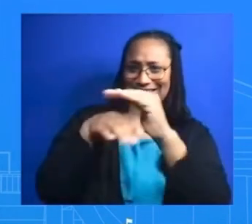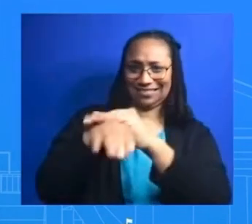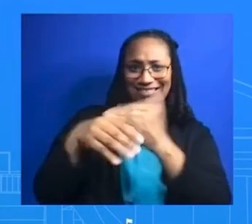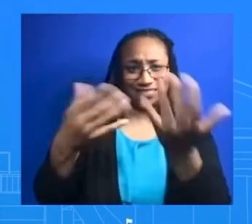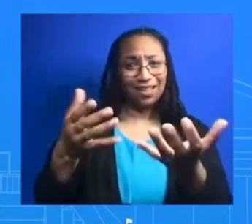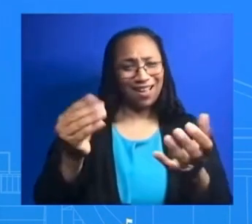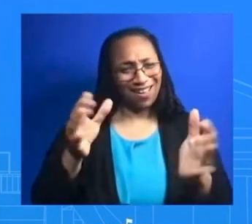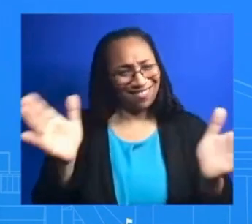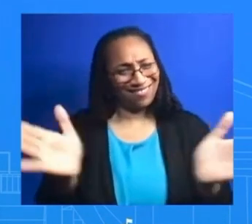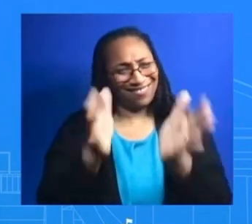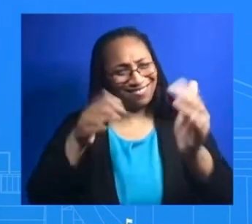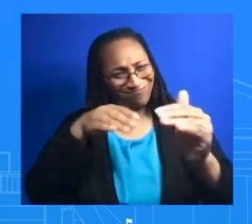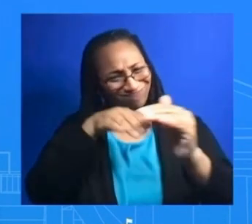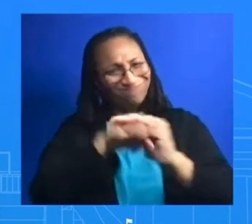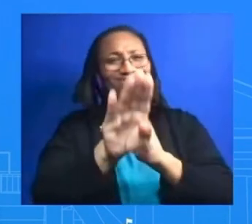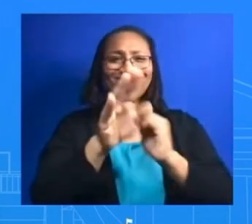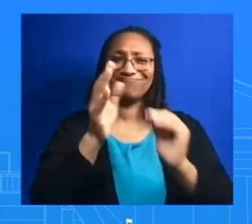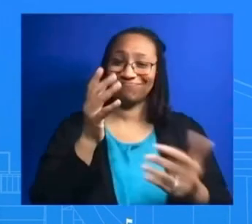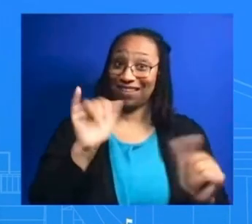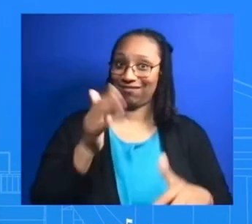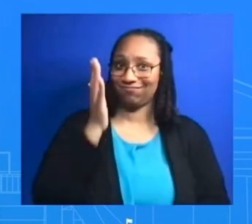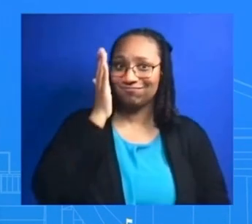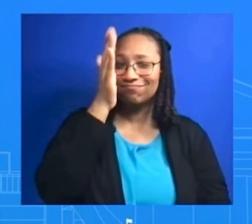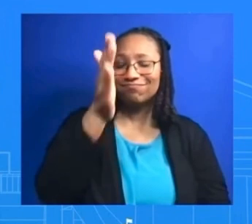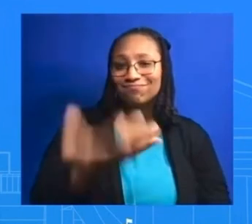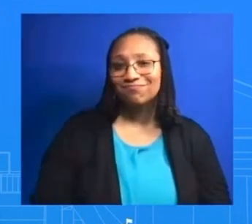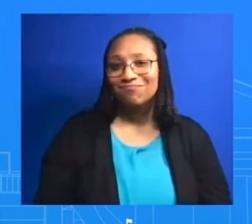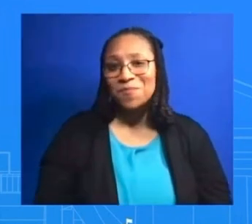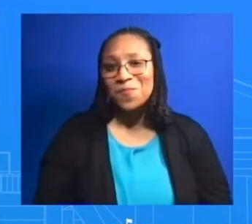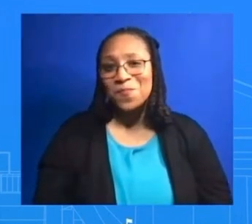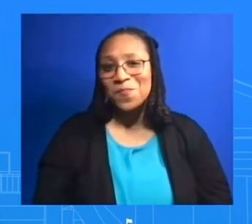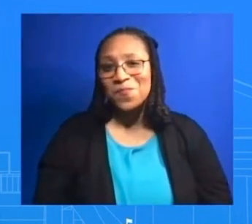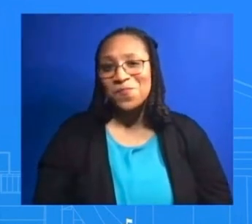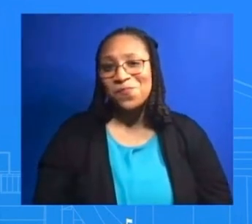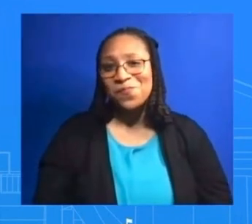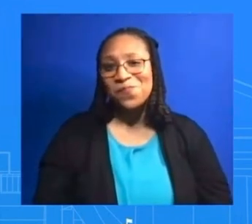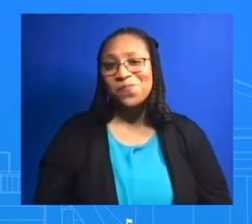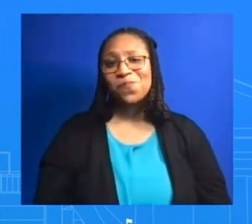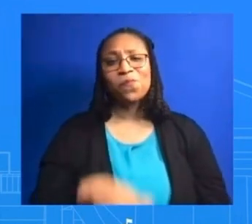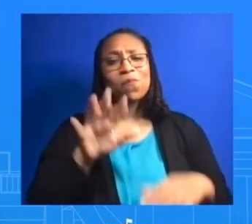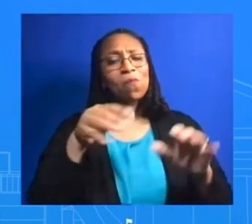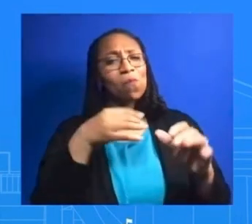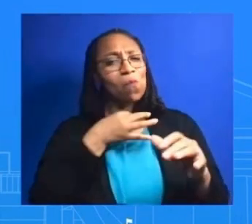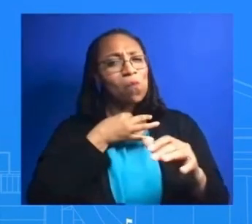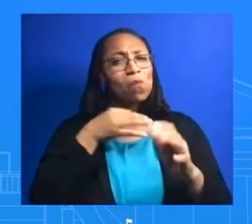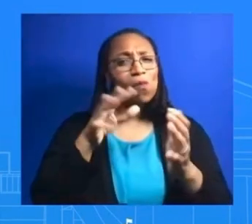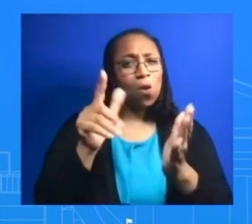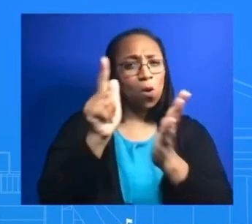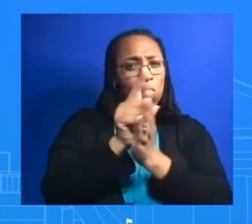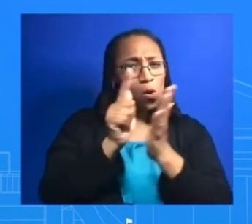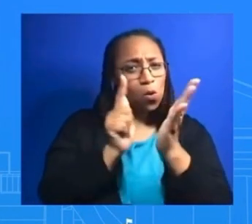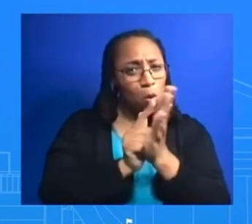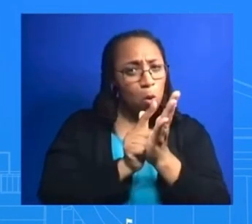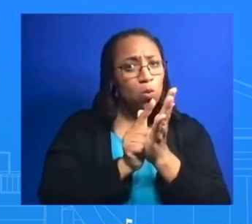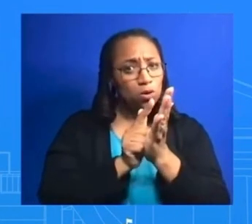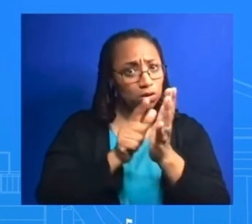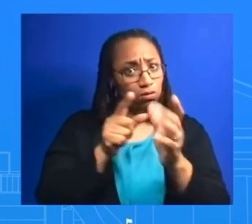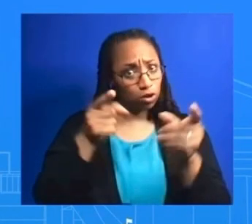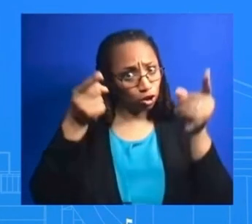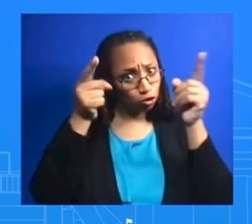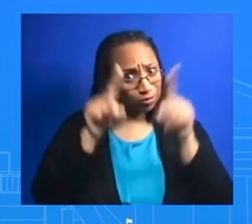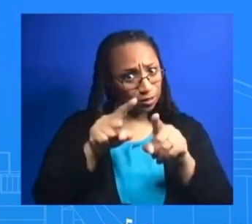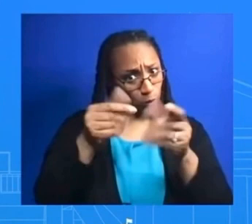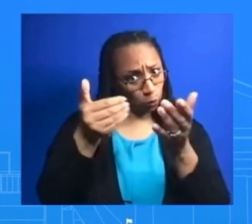The lawyers that you're saying believe that this path is sound, you know, this path could face the same